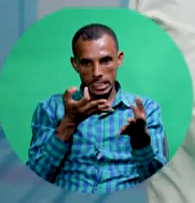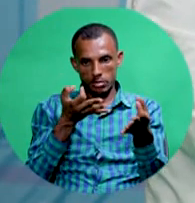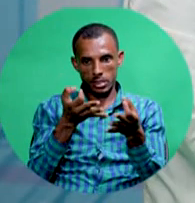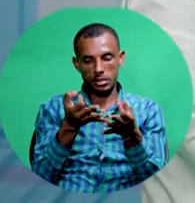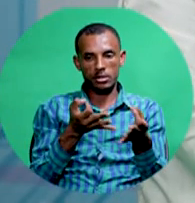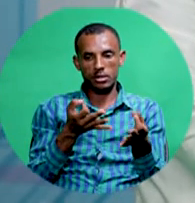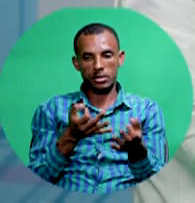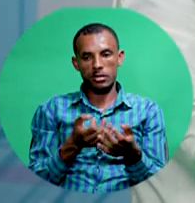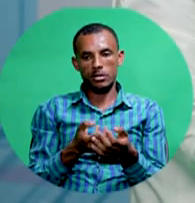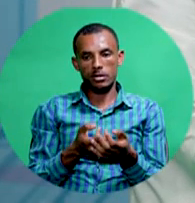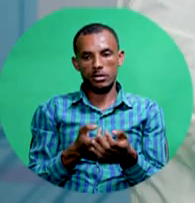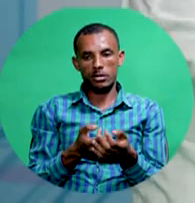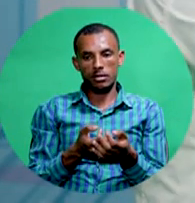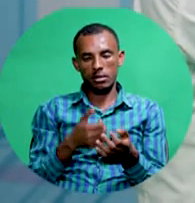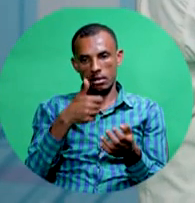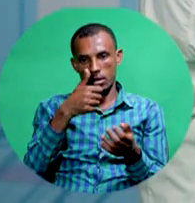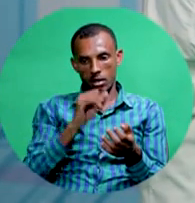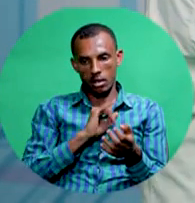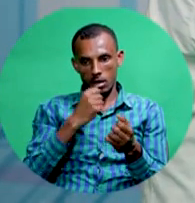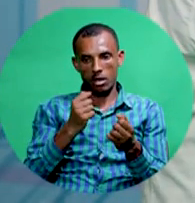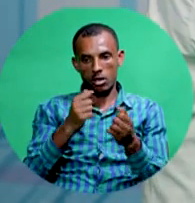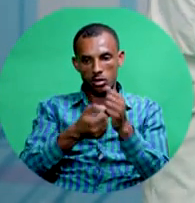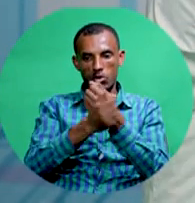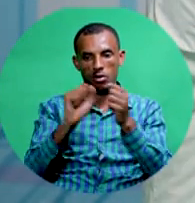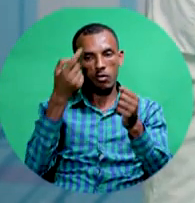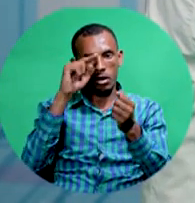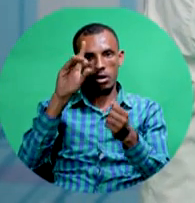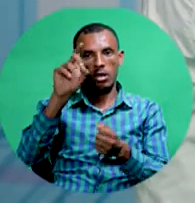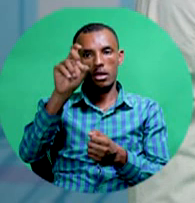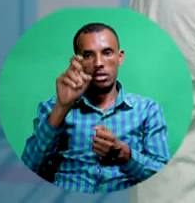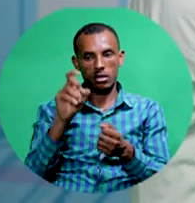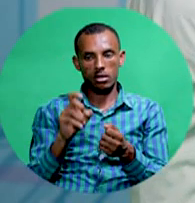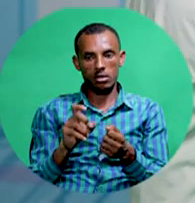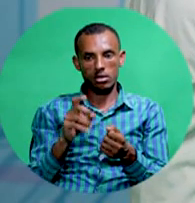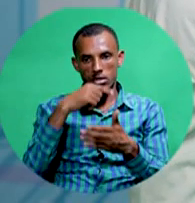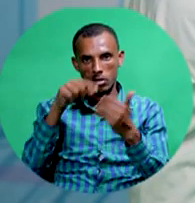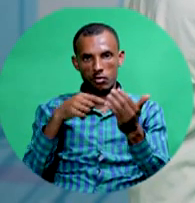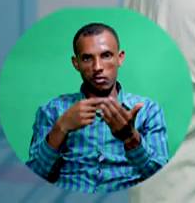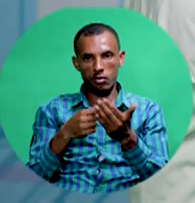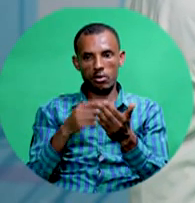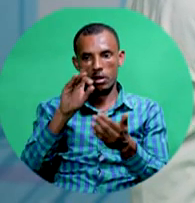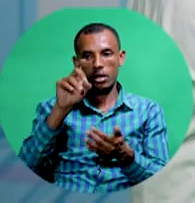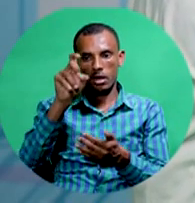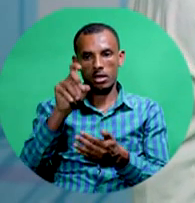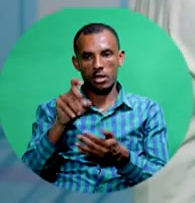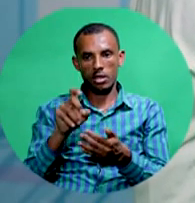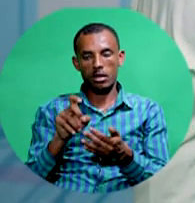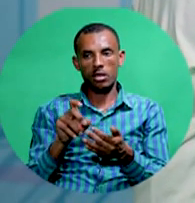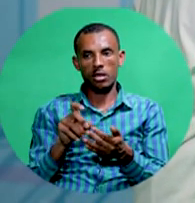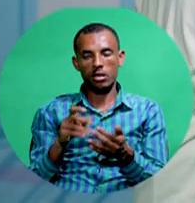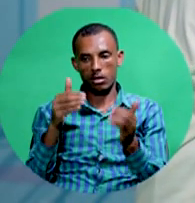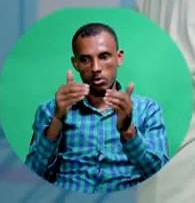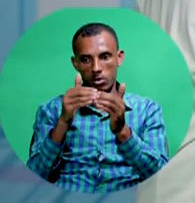expression, I can solve for dx. Simply interchange these two. Therefore, dx, this